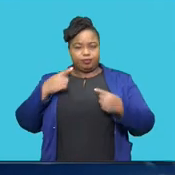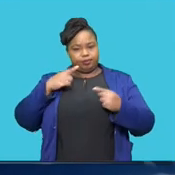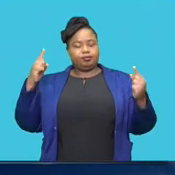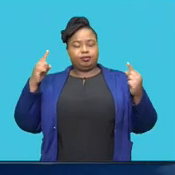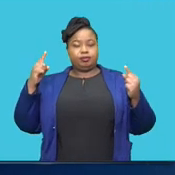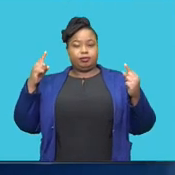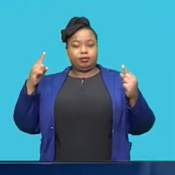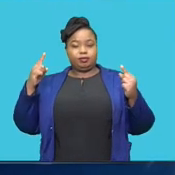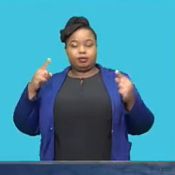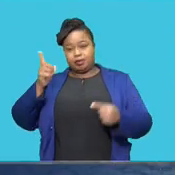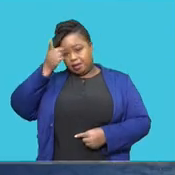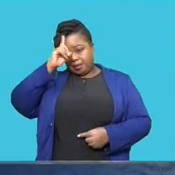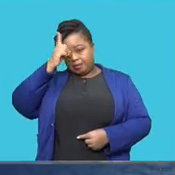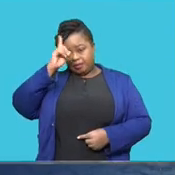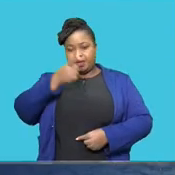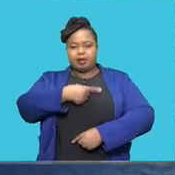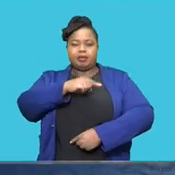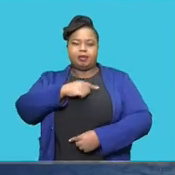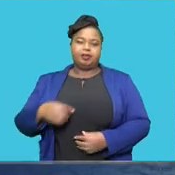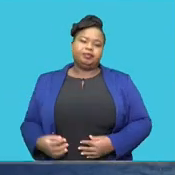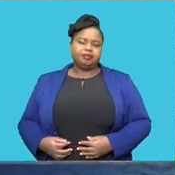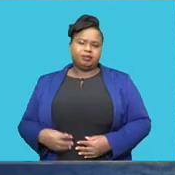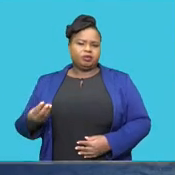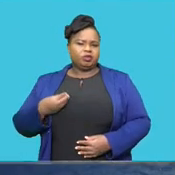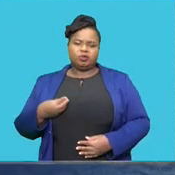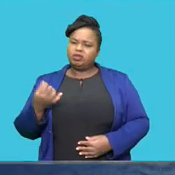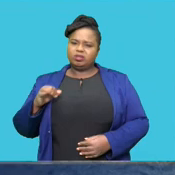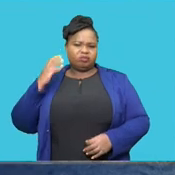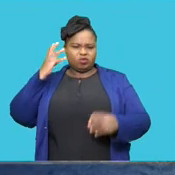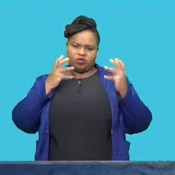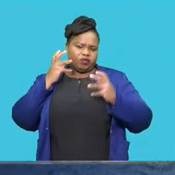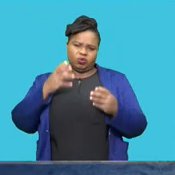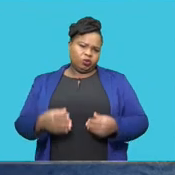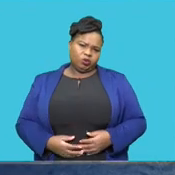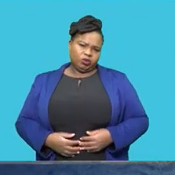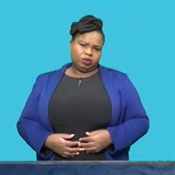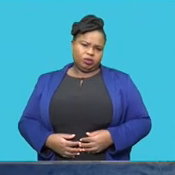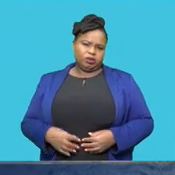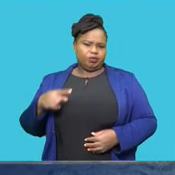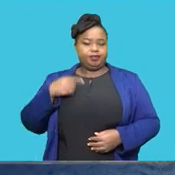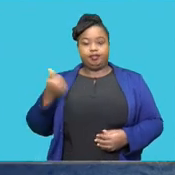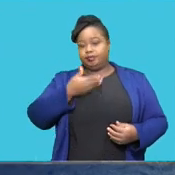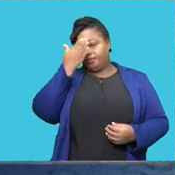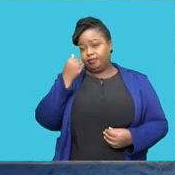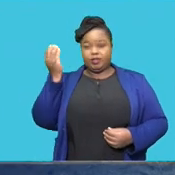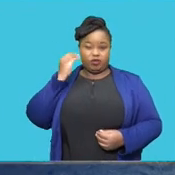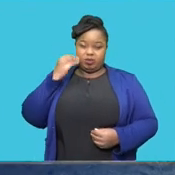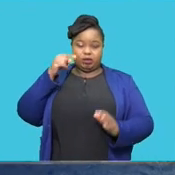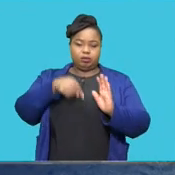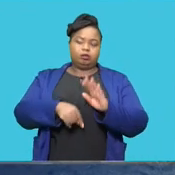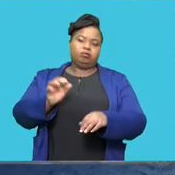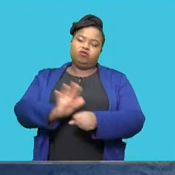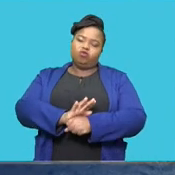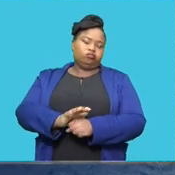pronounce e black power. As a youth, we are still really confused about it because we don't know more information to